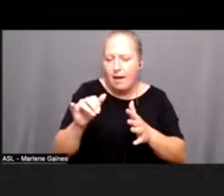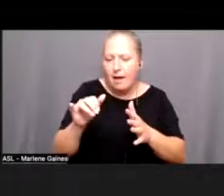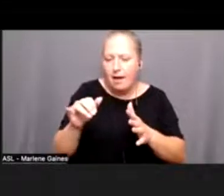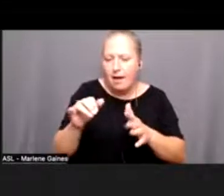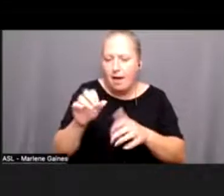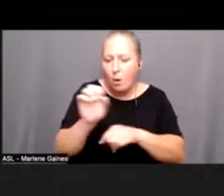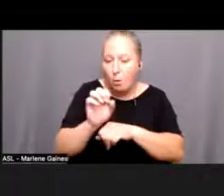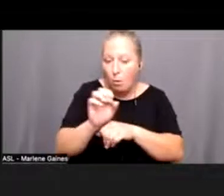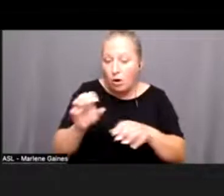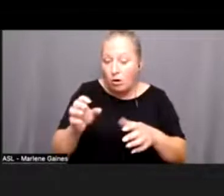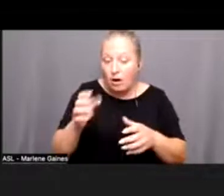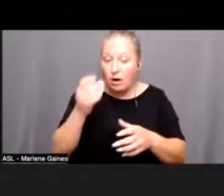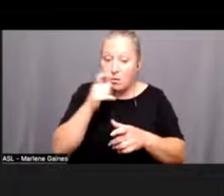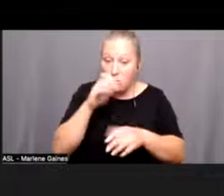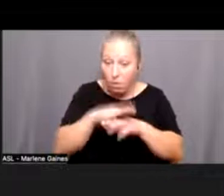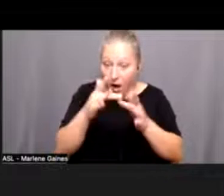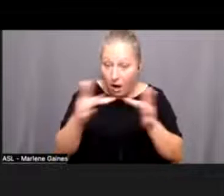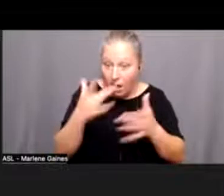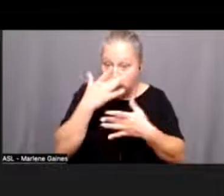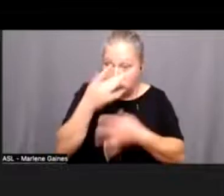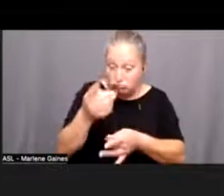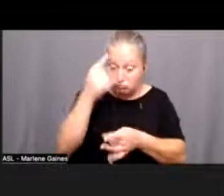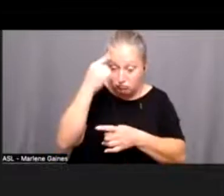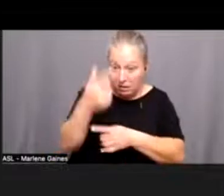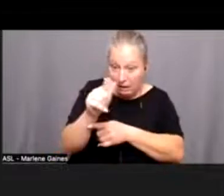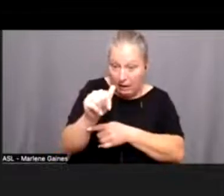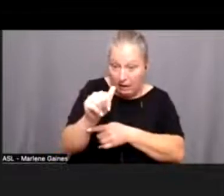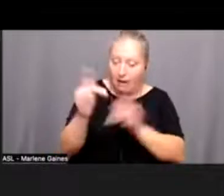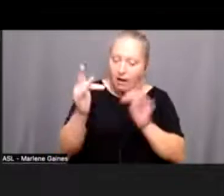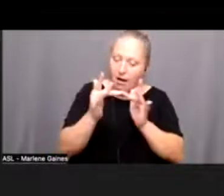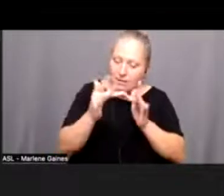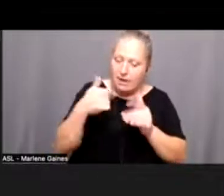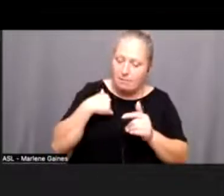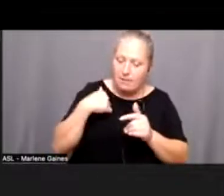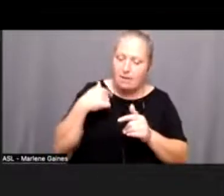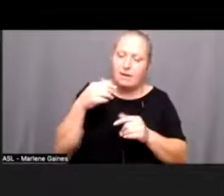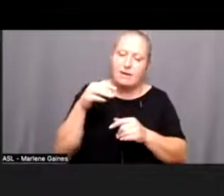anybody online is interested in being involved in the gala, please reach out to me.